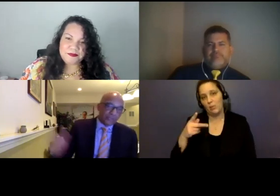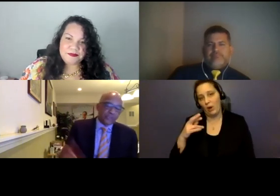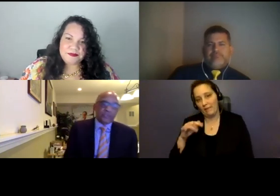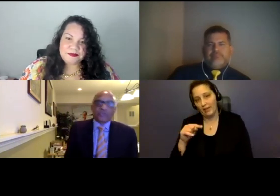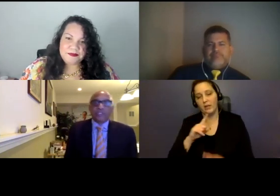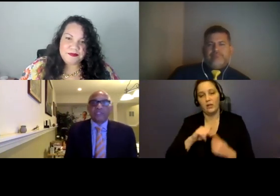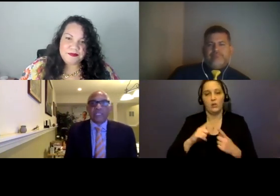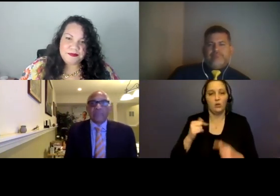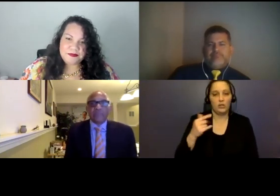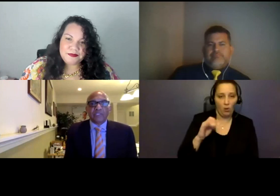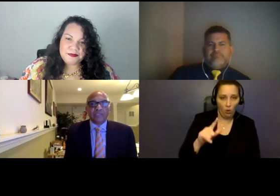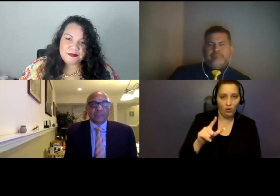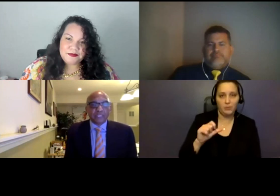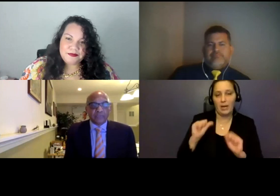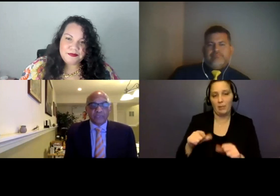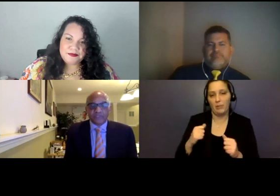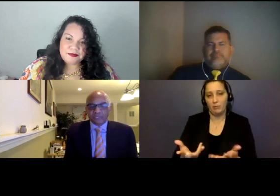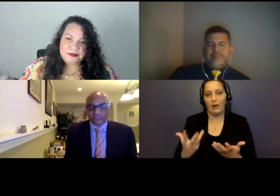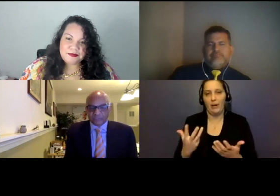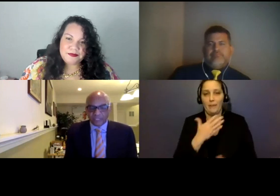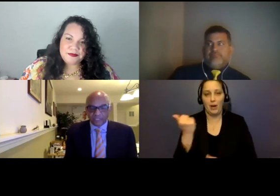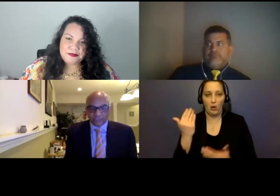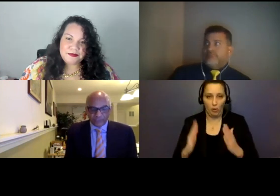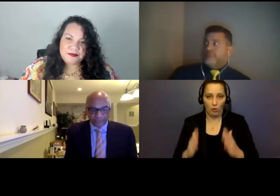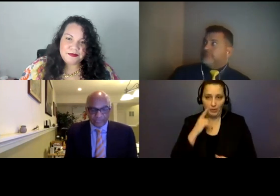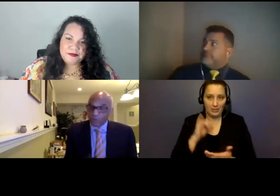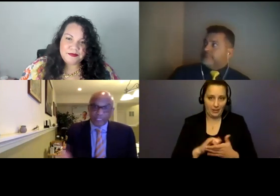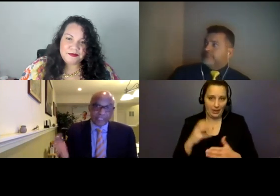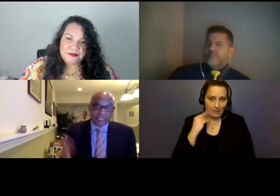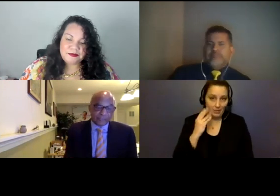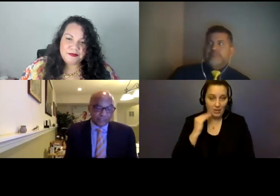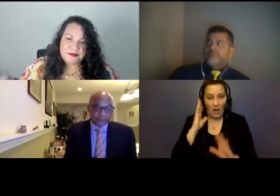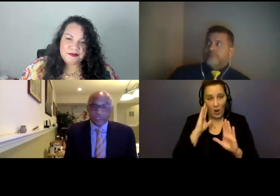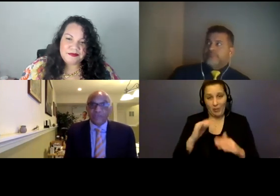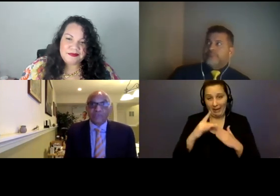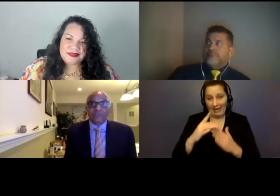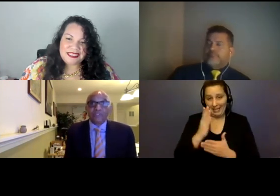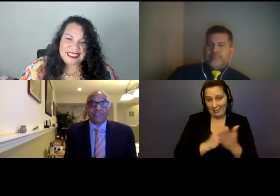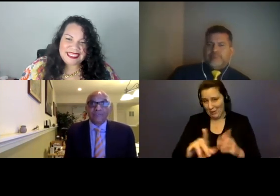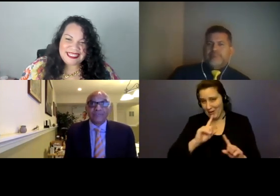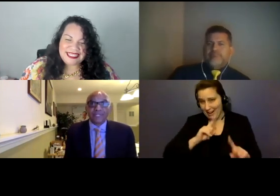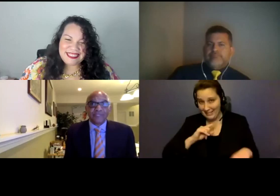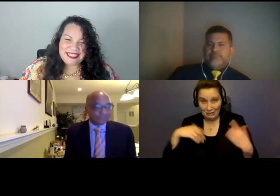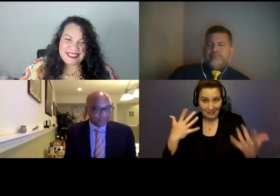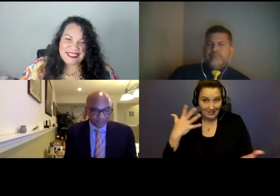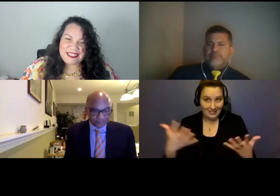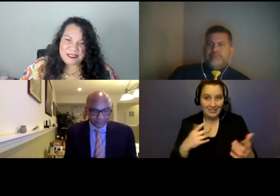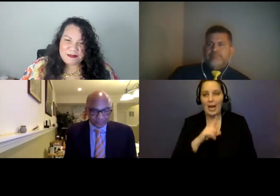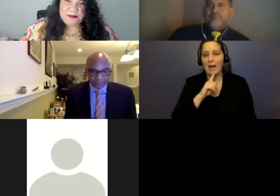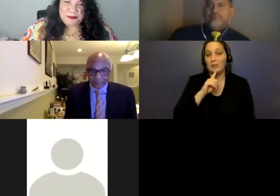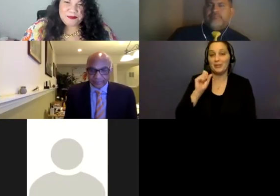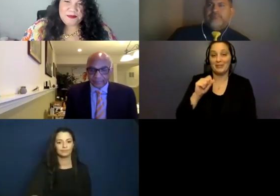to generals that have enabled me to be a better person because of that experience. I hope that guided some of your answers there.